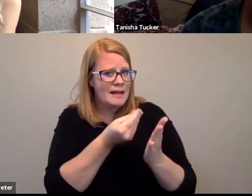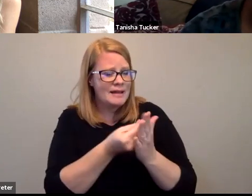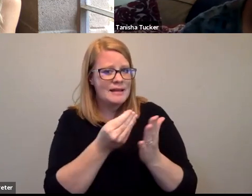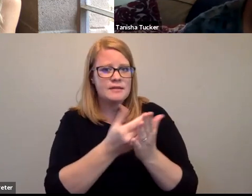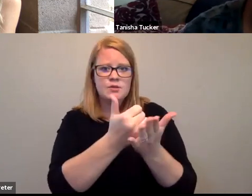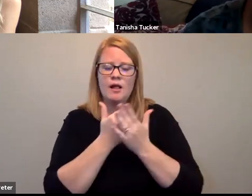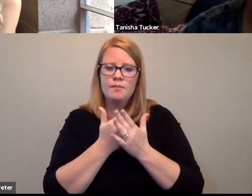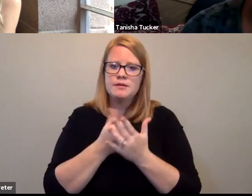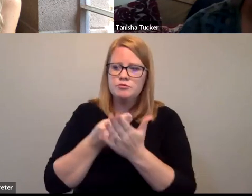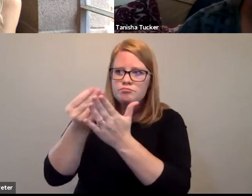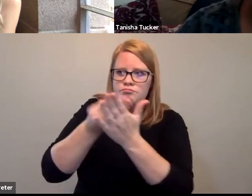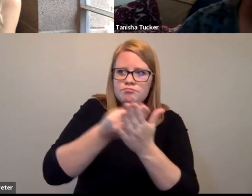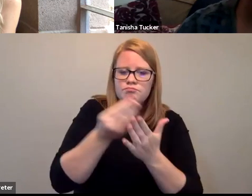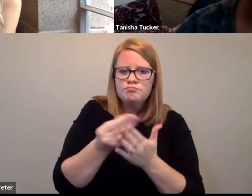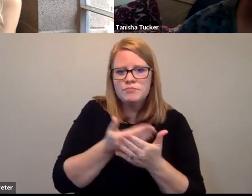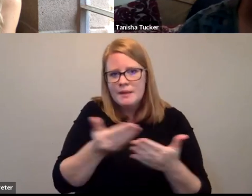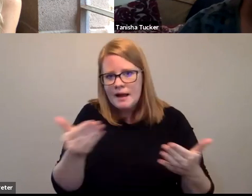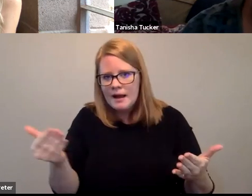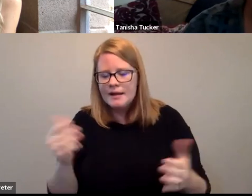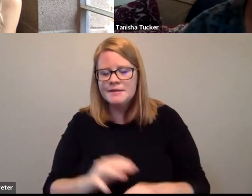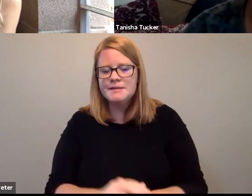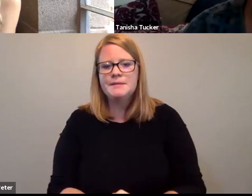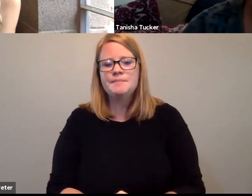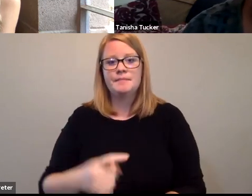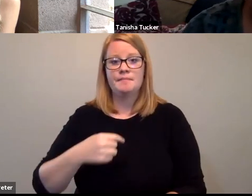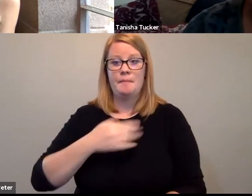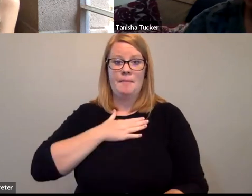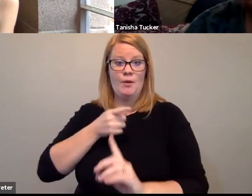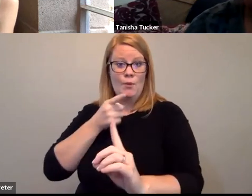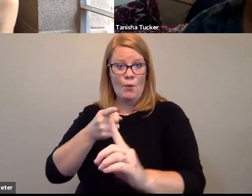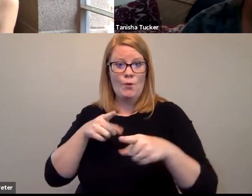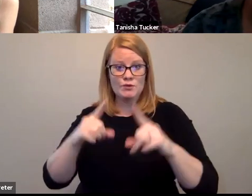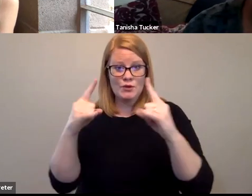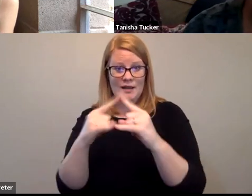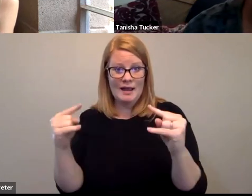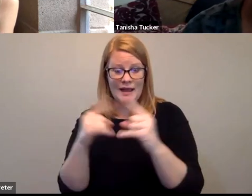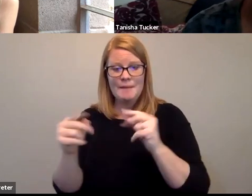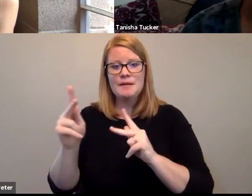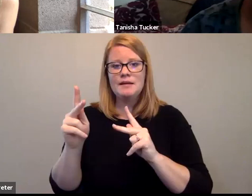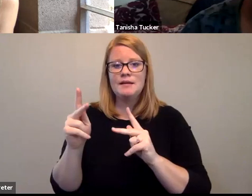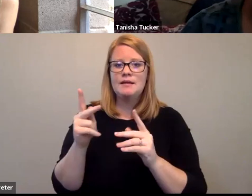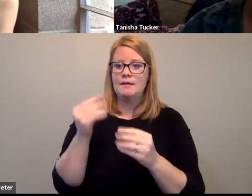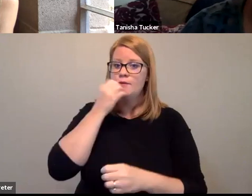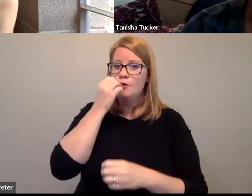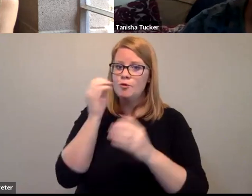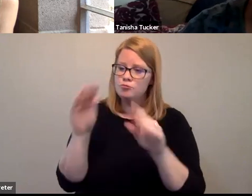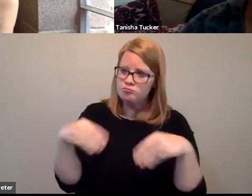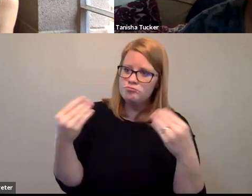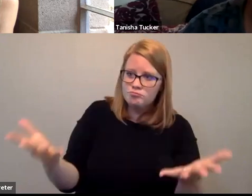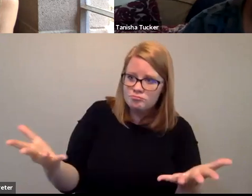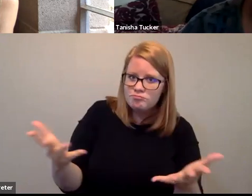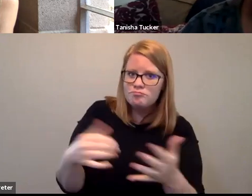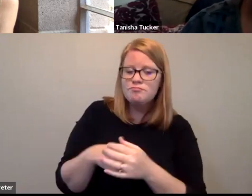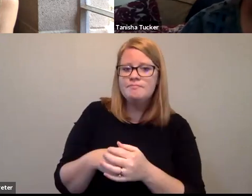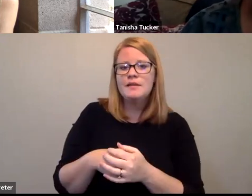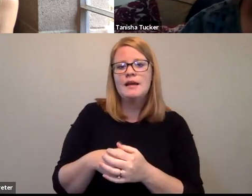we love doing this, but to feed, I like to feed everybody, make sure everybody has food. And then also, getting the supplies, which